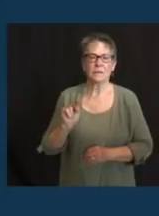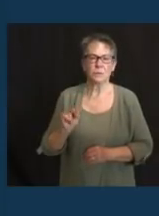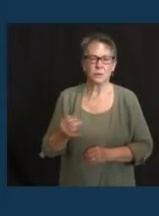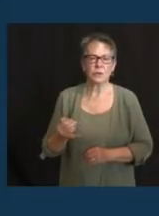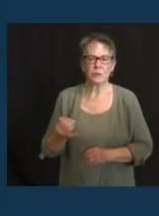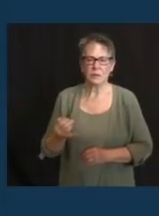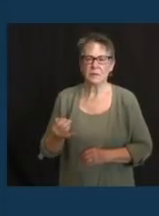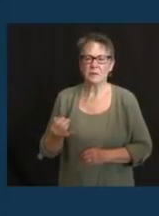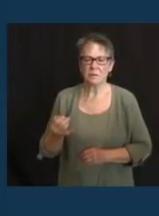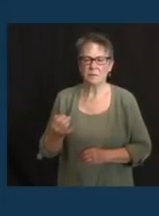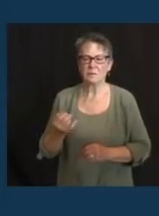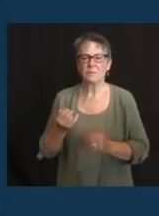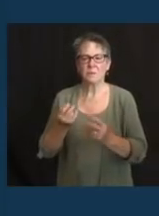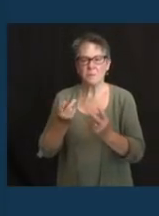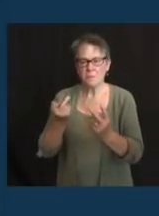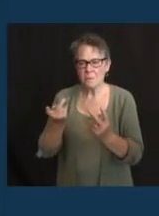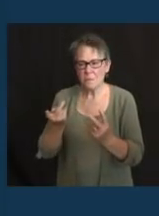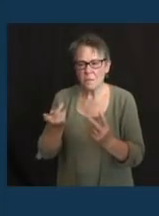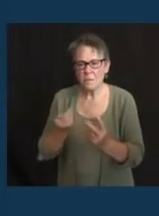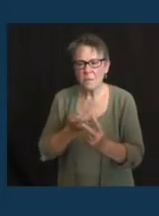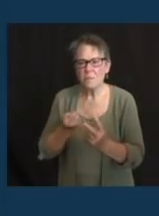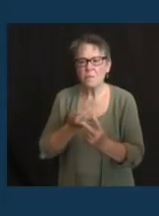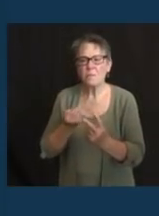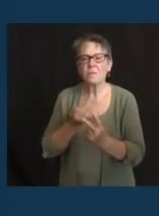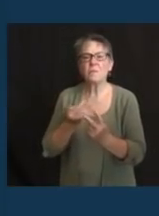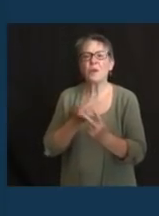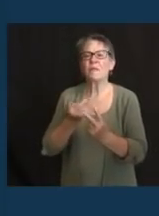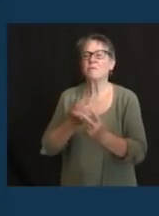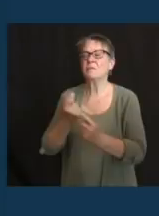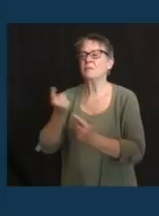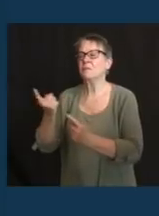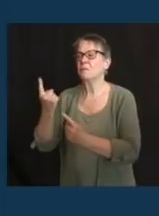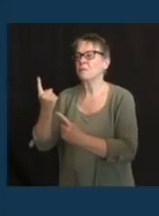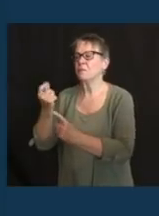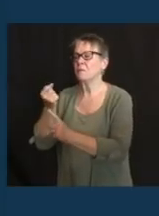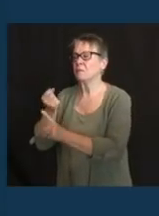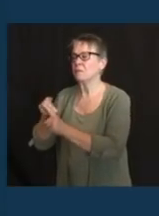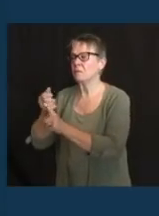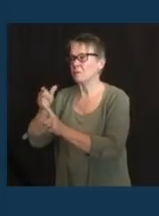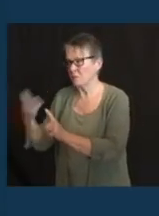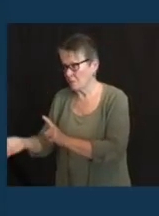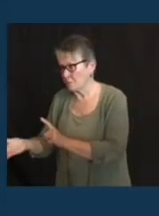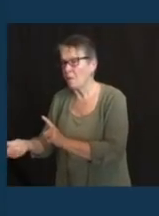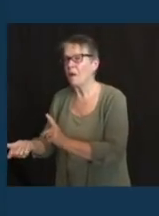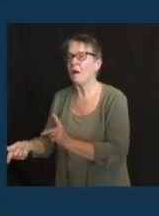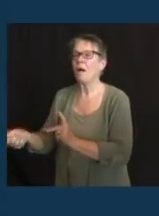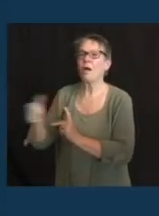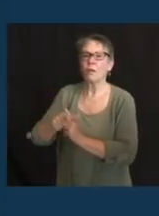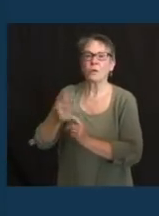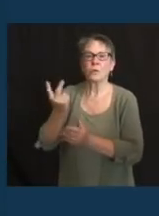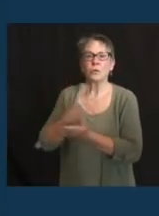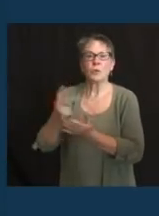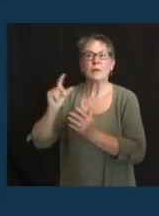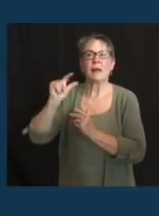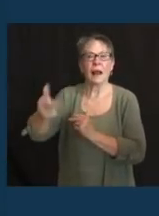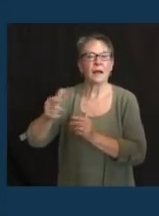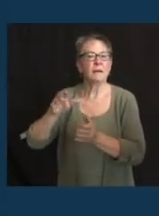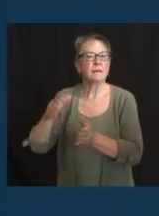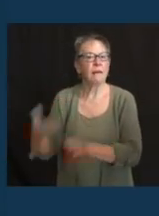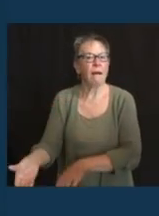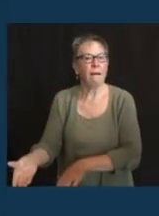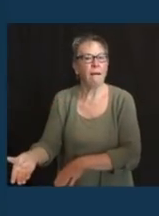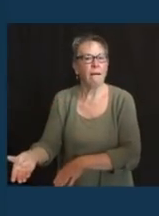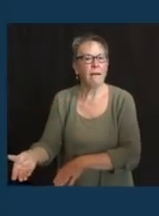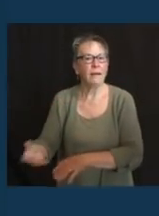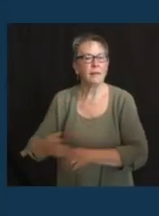a native of Summit with varied passions that included fashion, traveling, theater, and her family. She channeled her